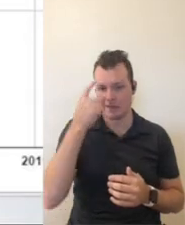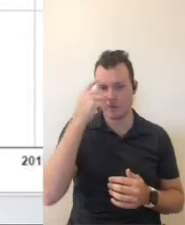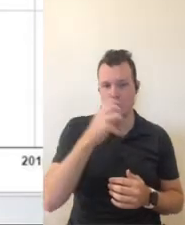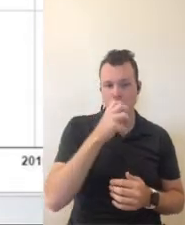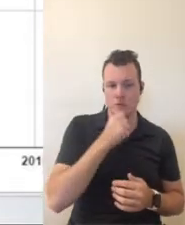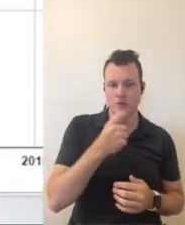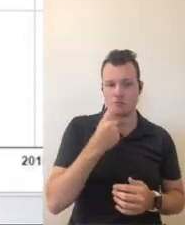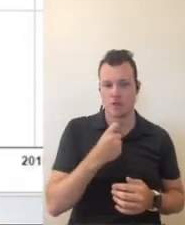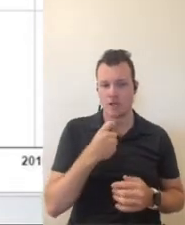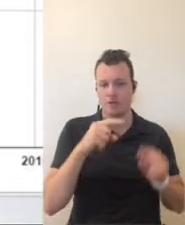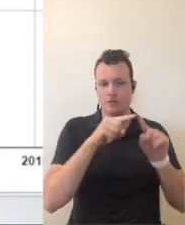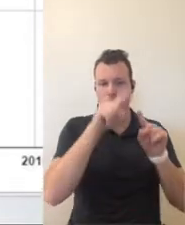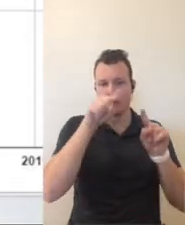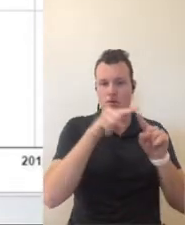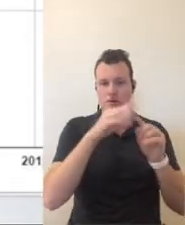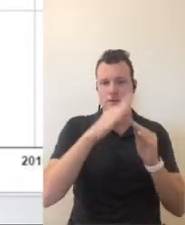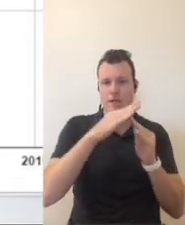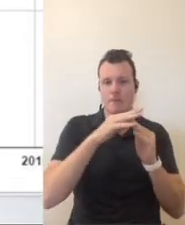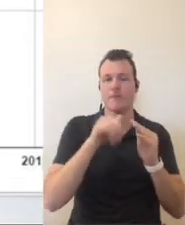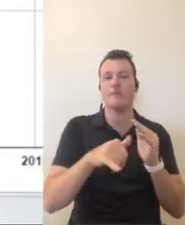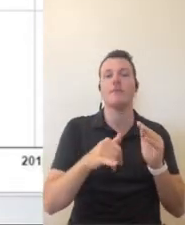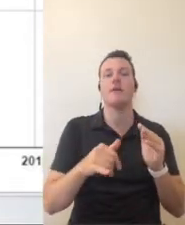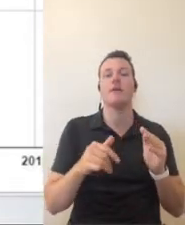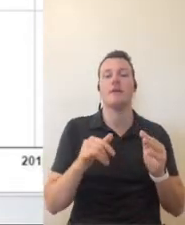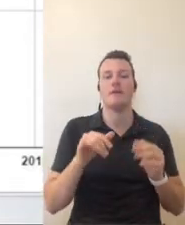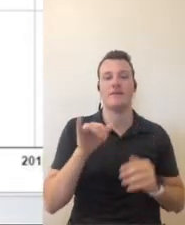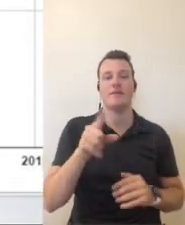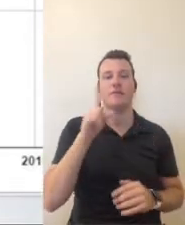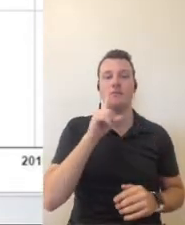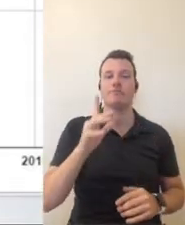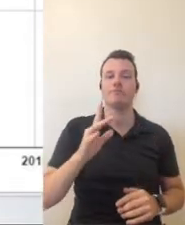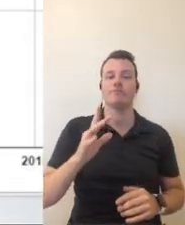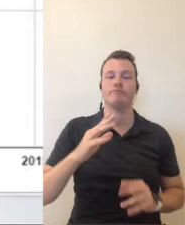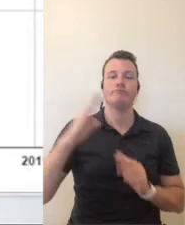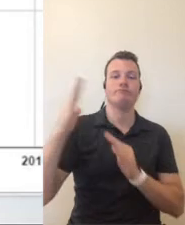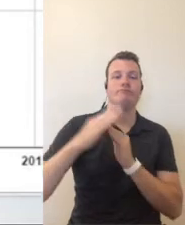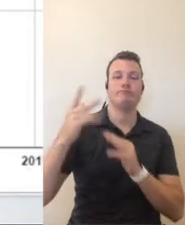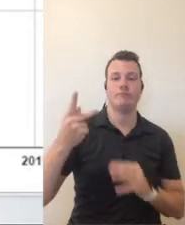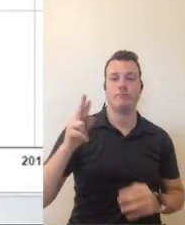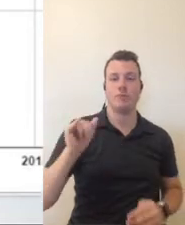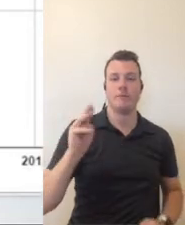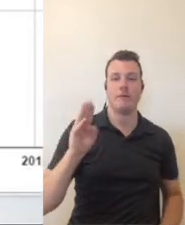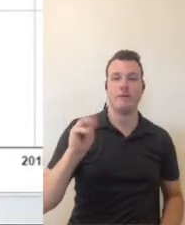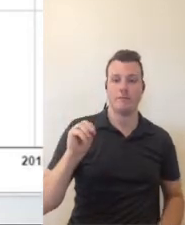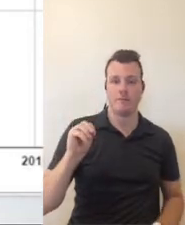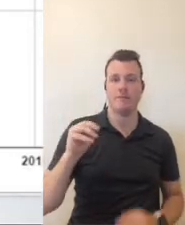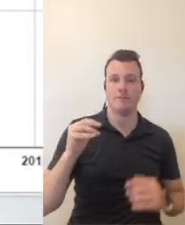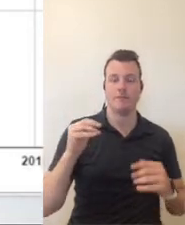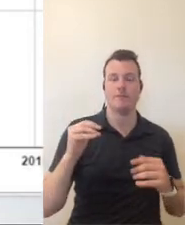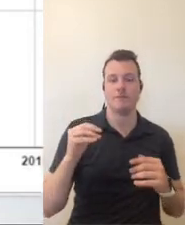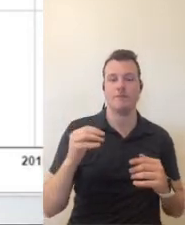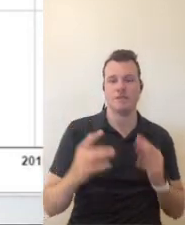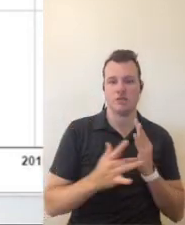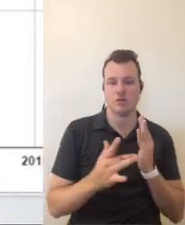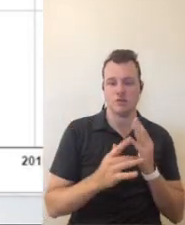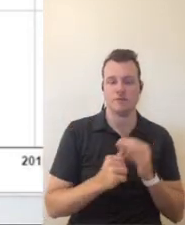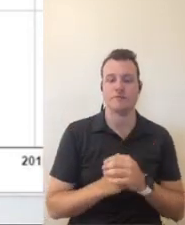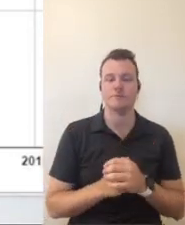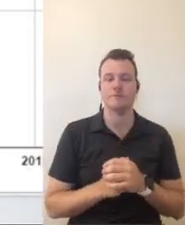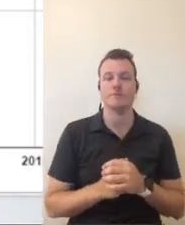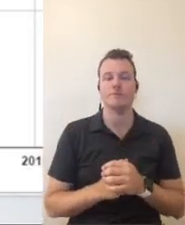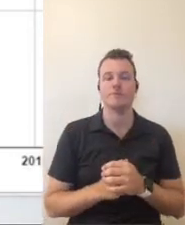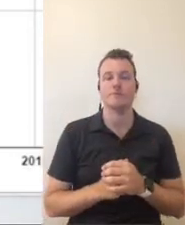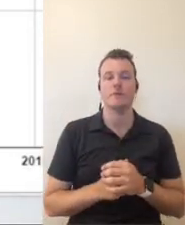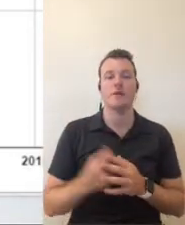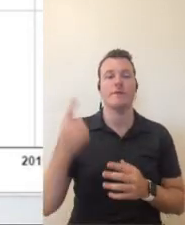orange or red triangles at the top there. That is your premium line, okay? And so if you look at the wholesale